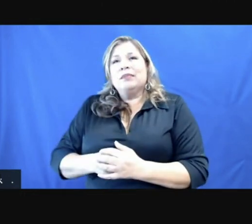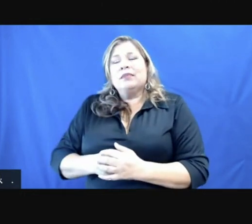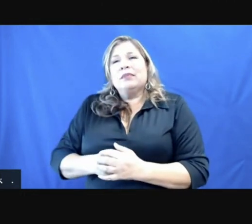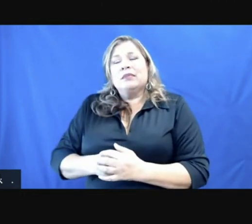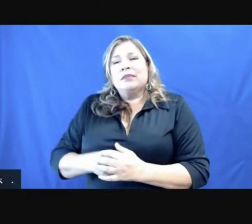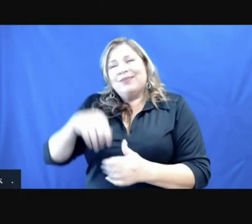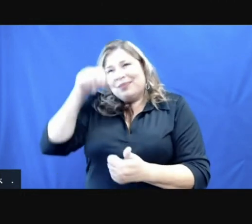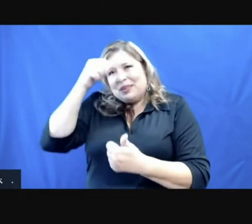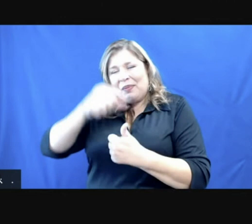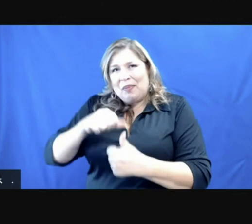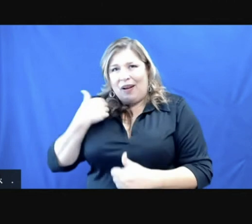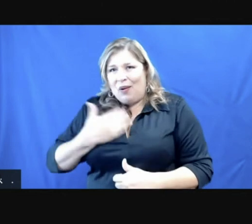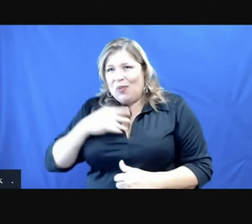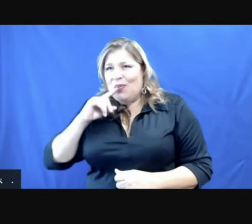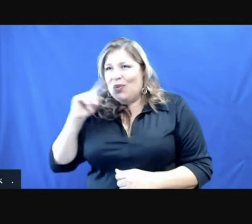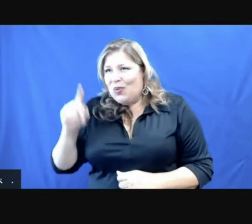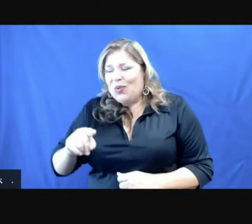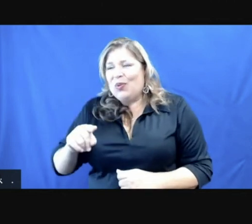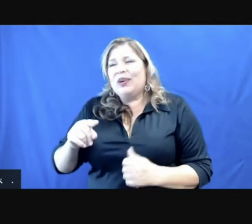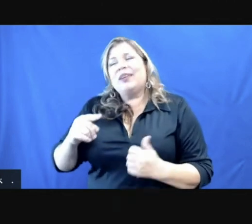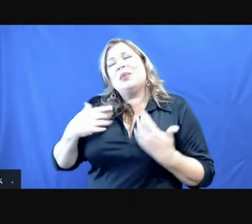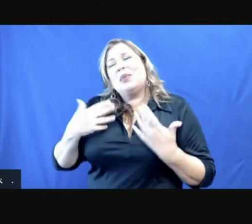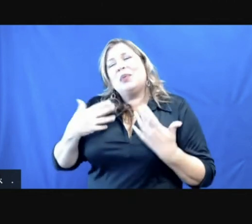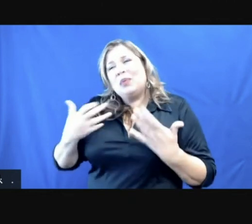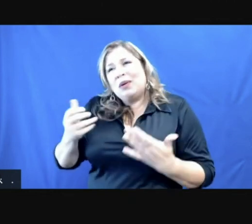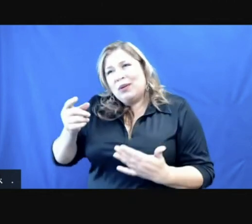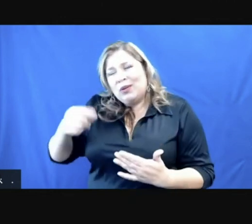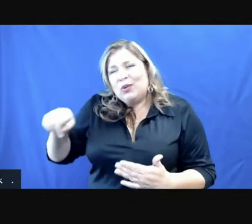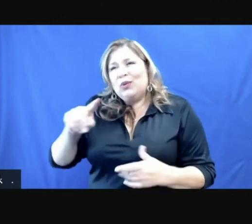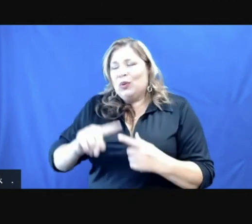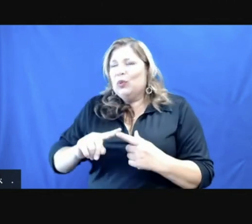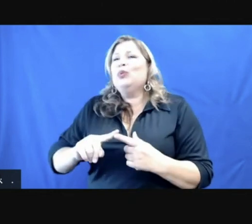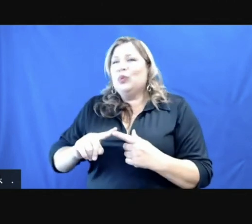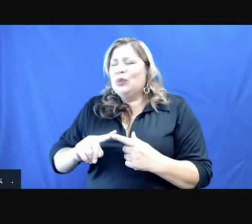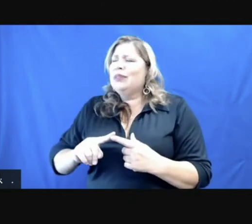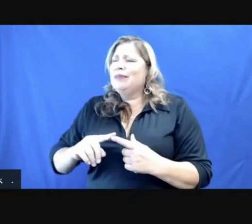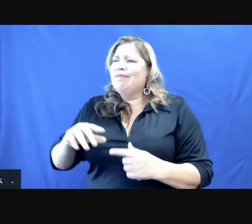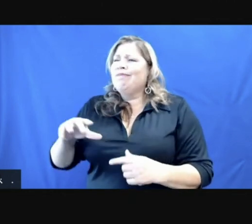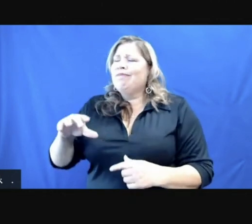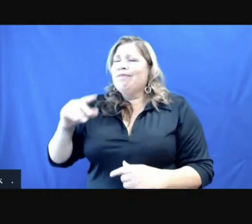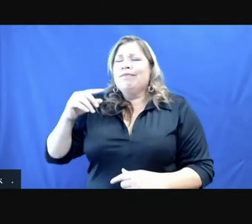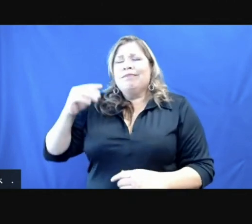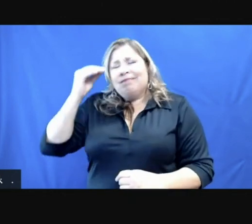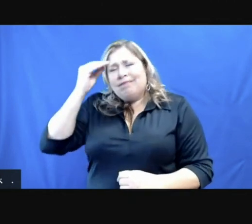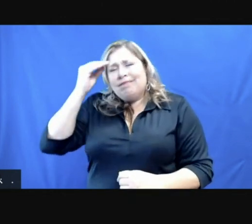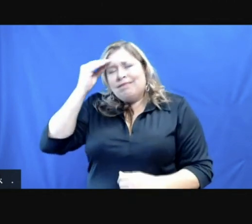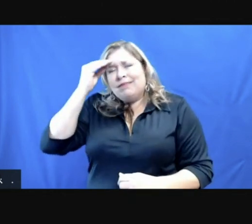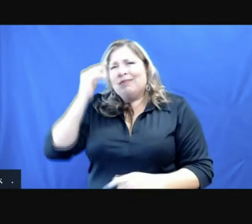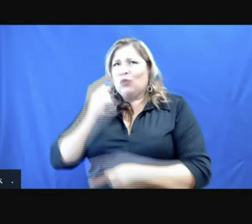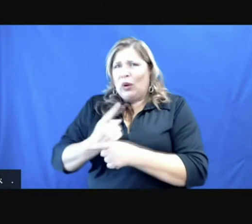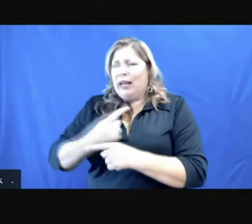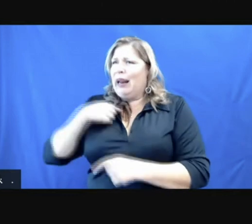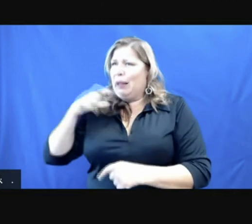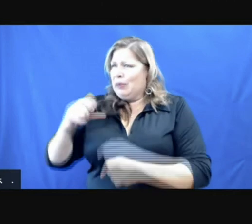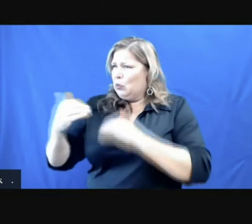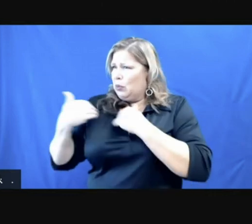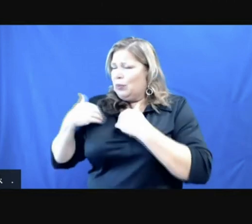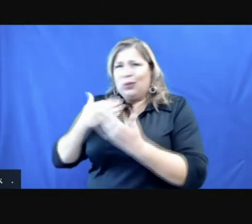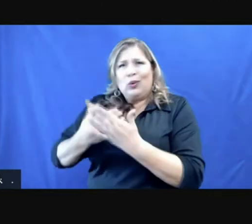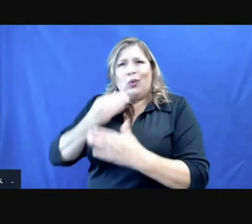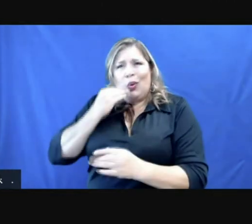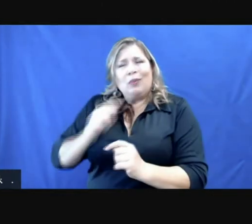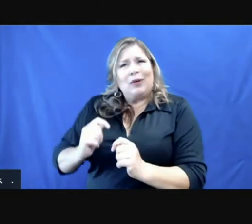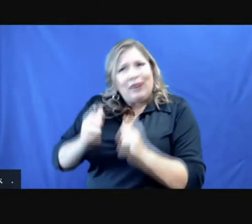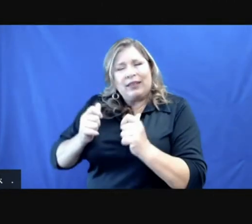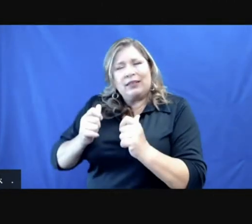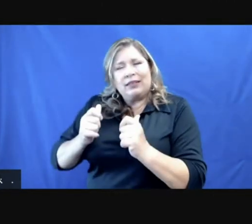all public health orders, that people take it seriously first and foremost and get home as soon as possible after